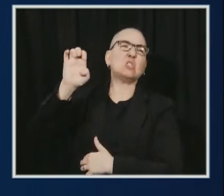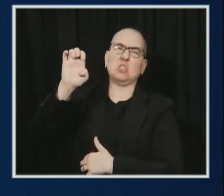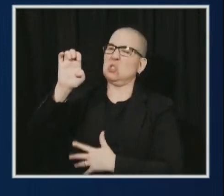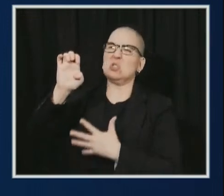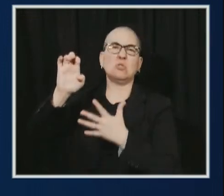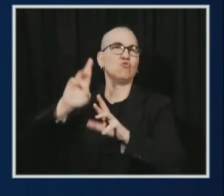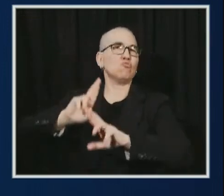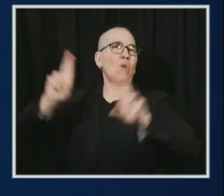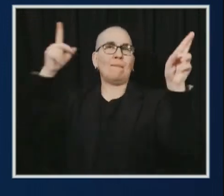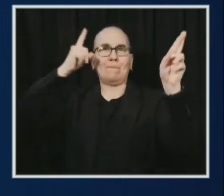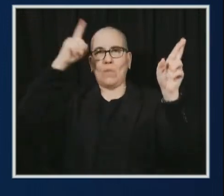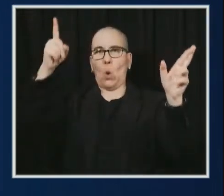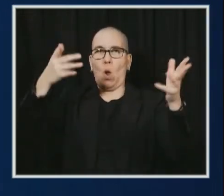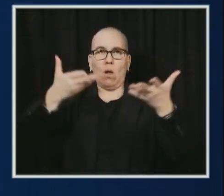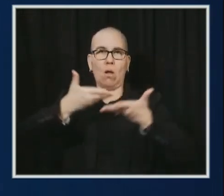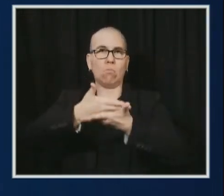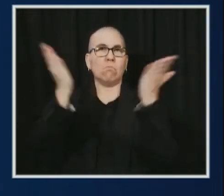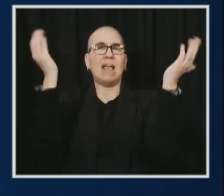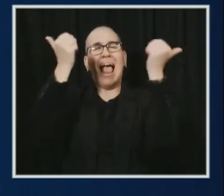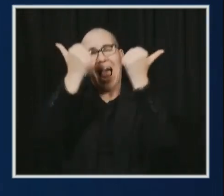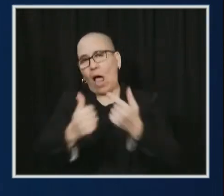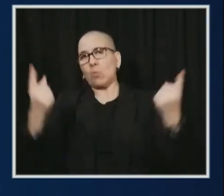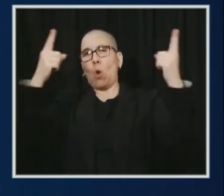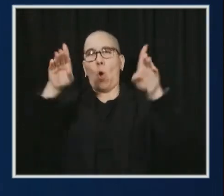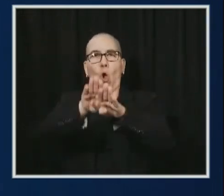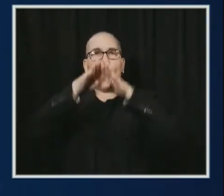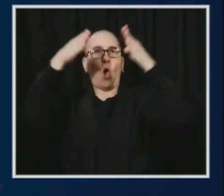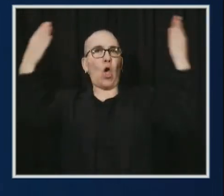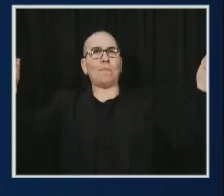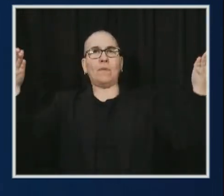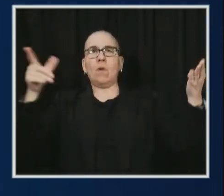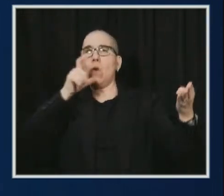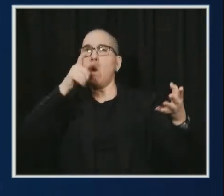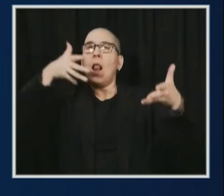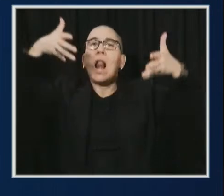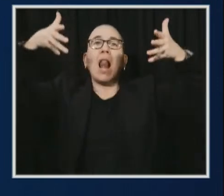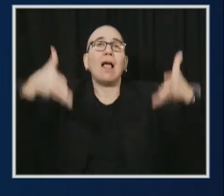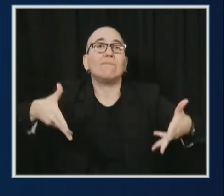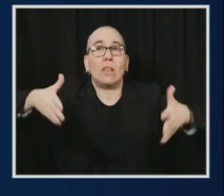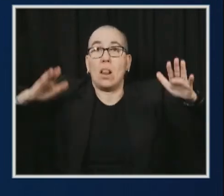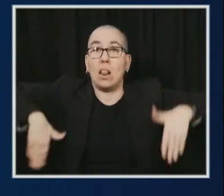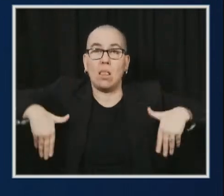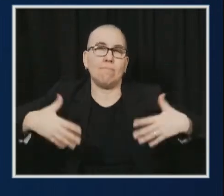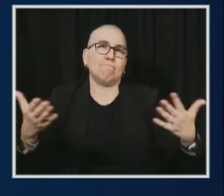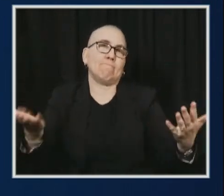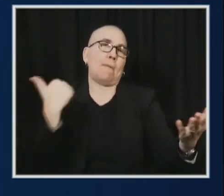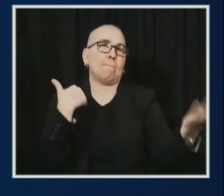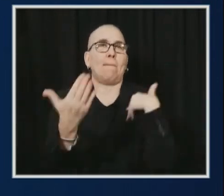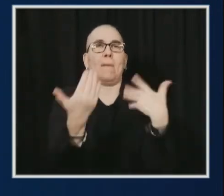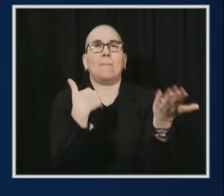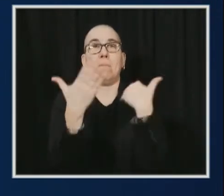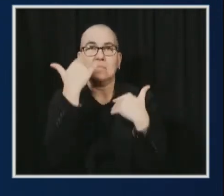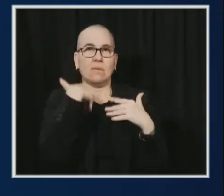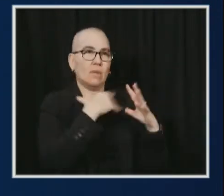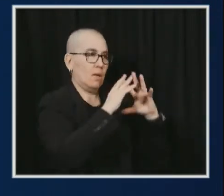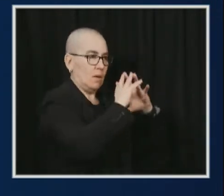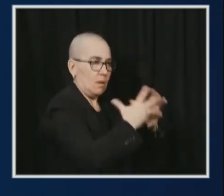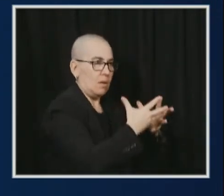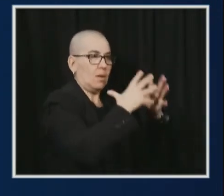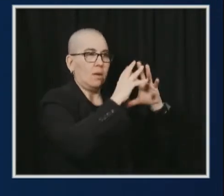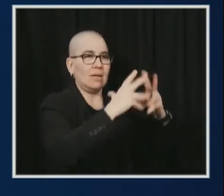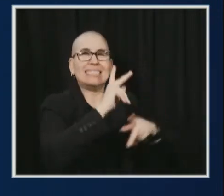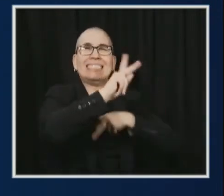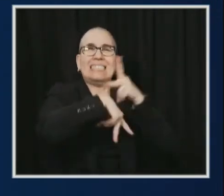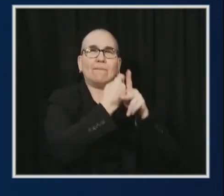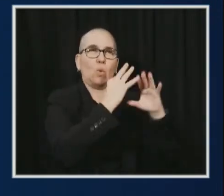open vaccine to all Minnesotans, having worked in a systematic way through those at greatest risk of